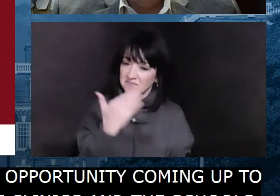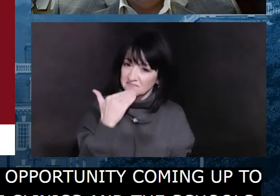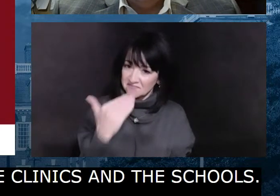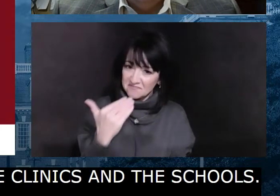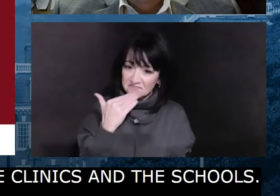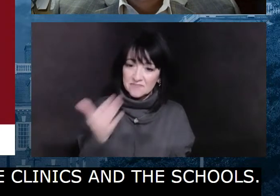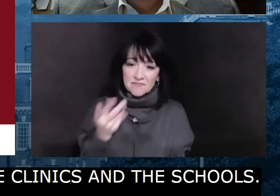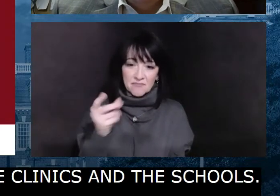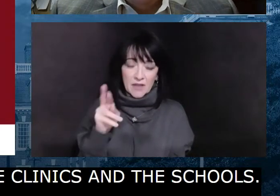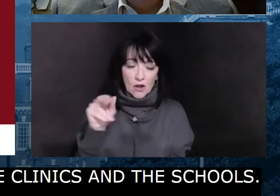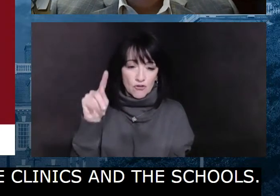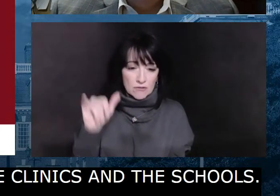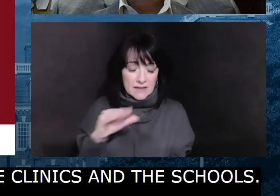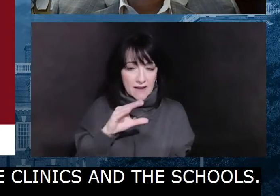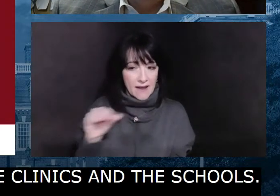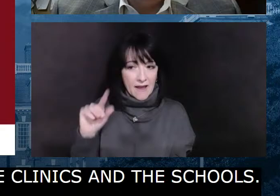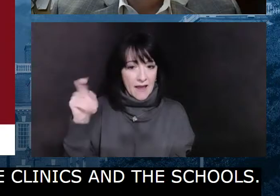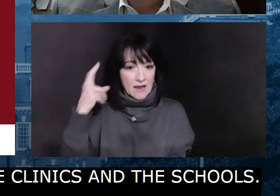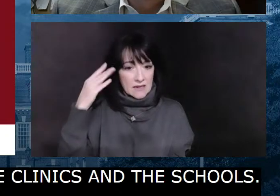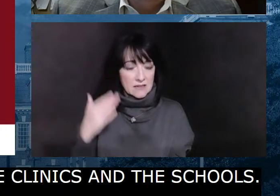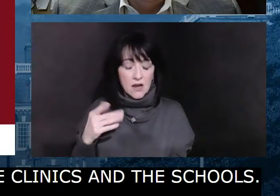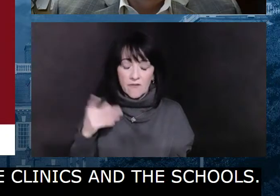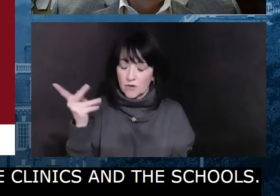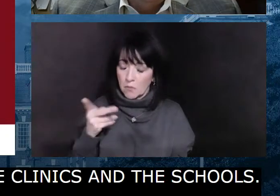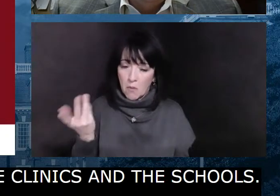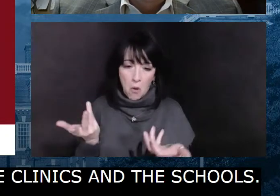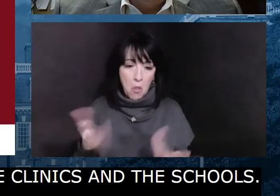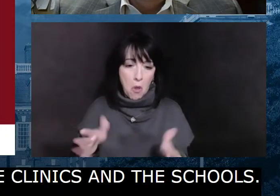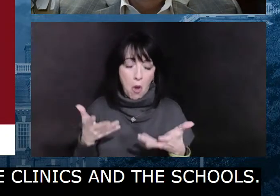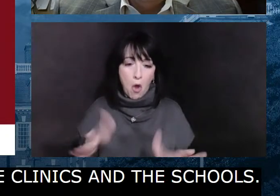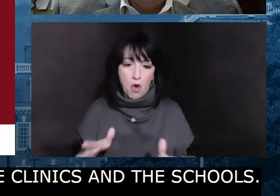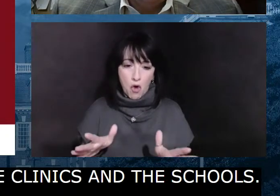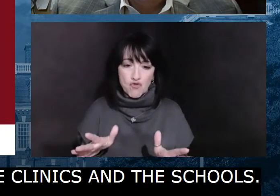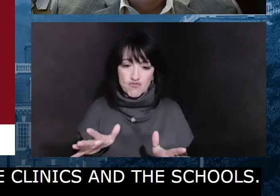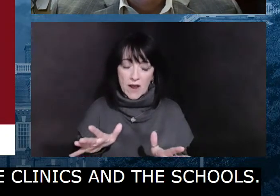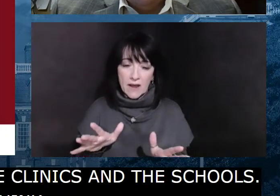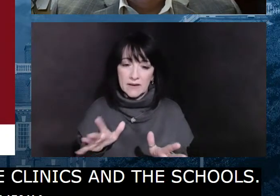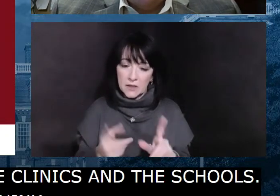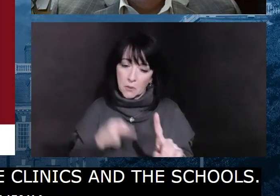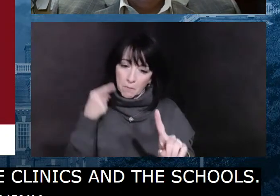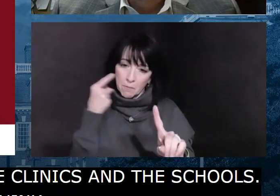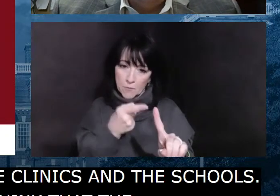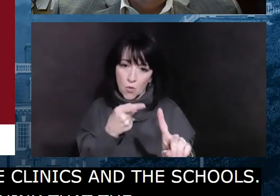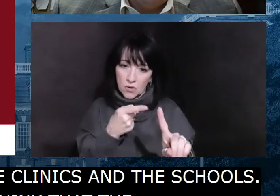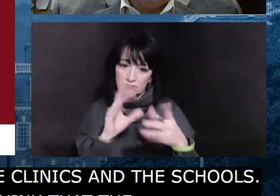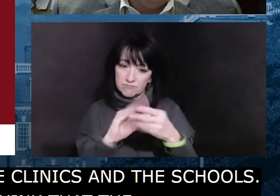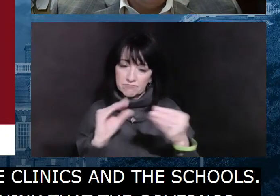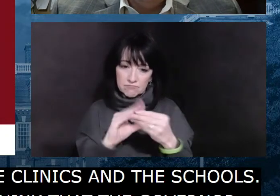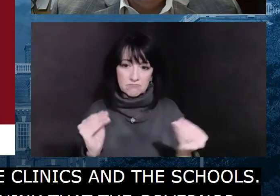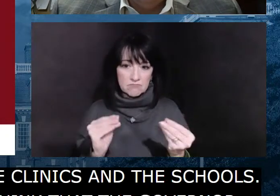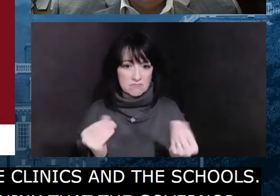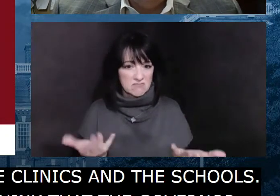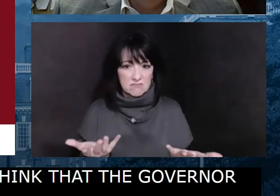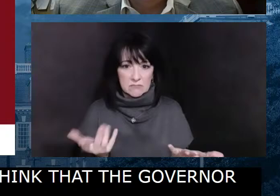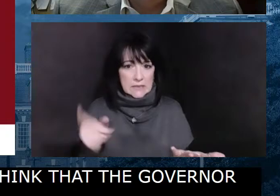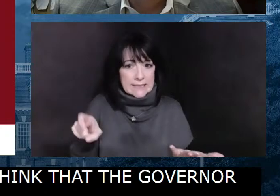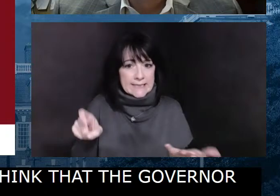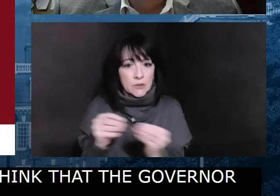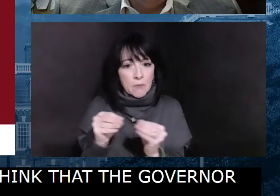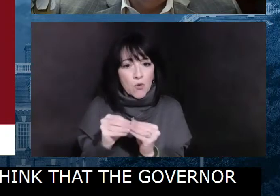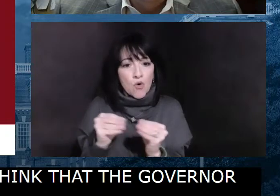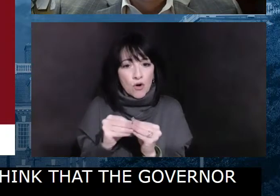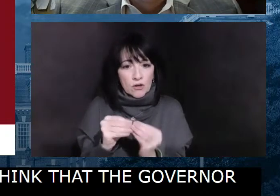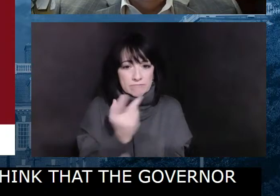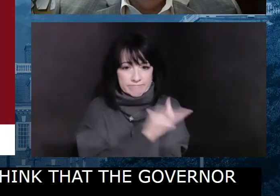Dr. Rattay, about supply being what's needed here. So, just within the last hour, we talked about how this